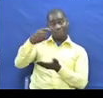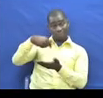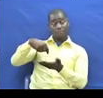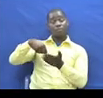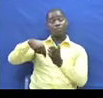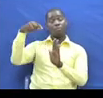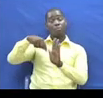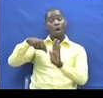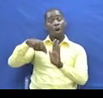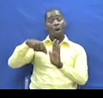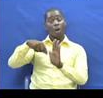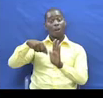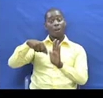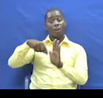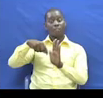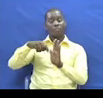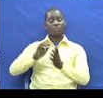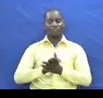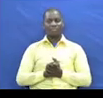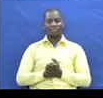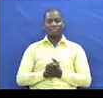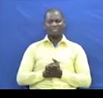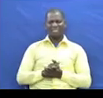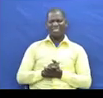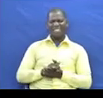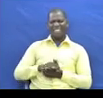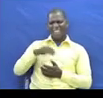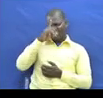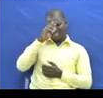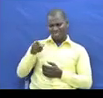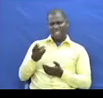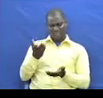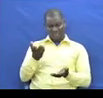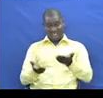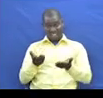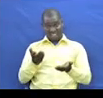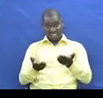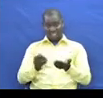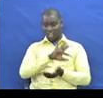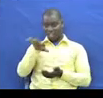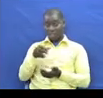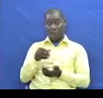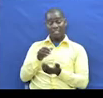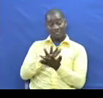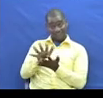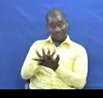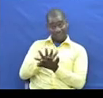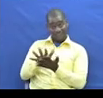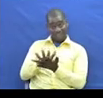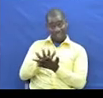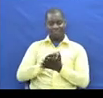diagrams below, I'm sure you remember from relations. These are known as pictorial representation of